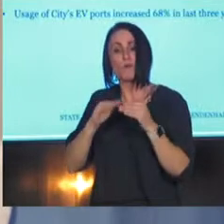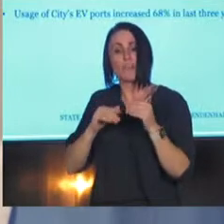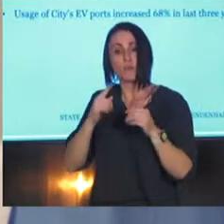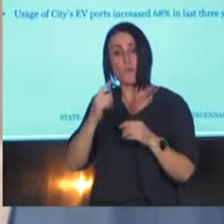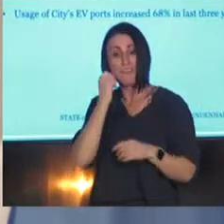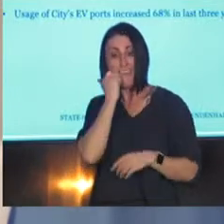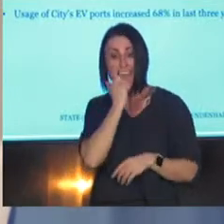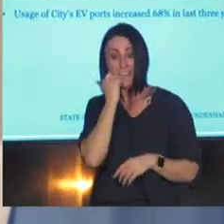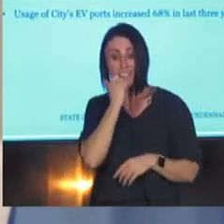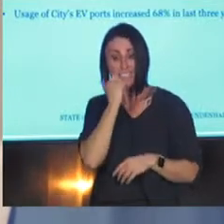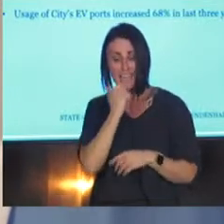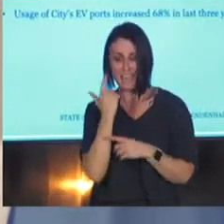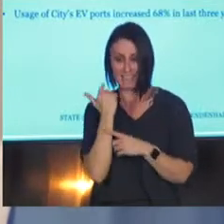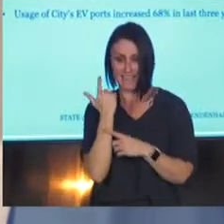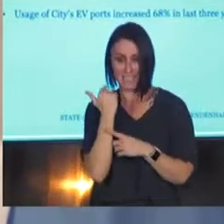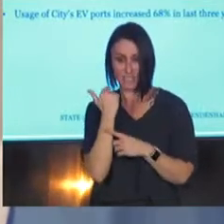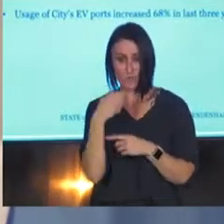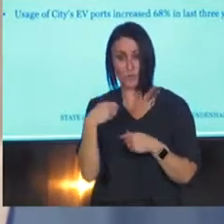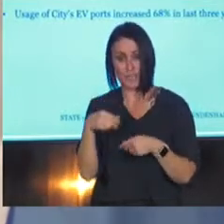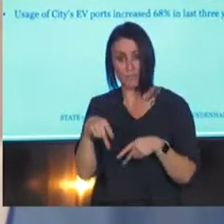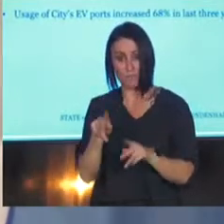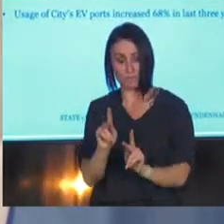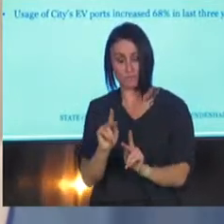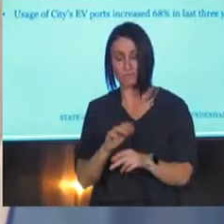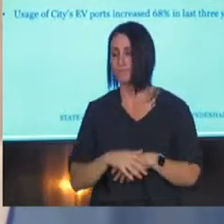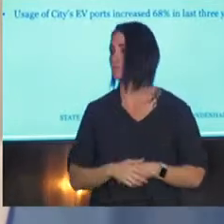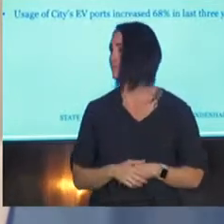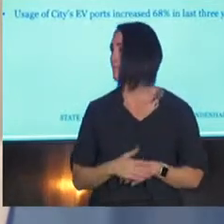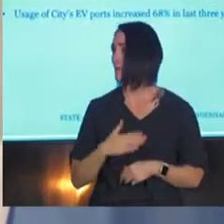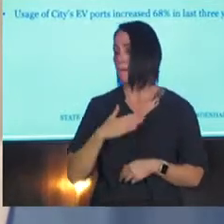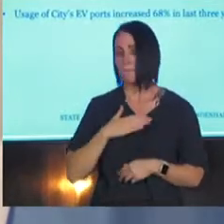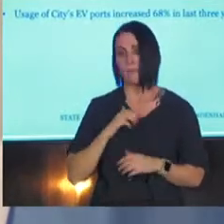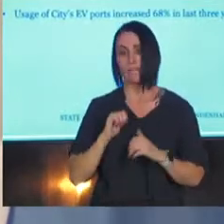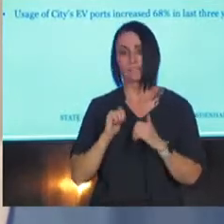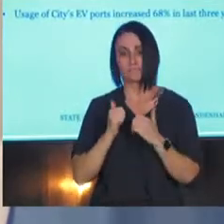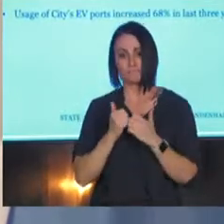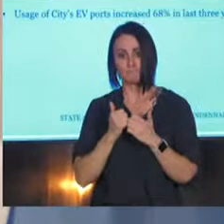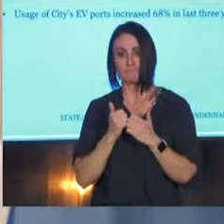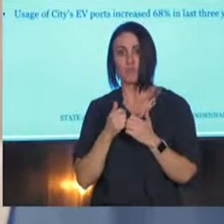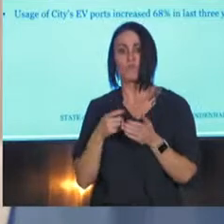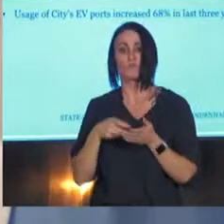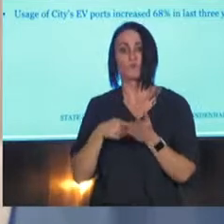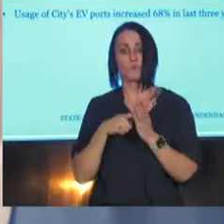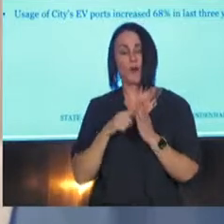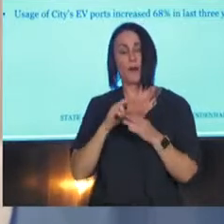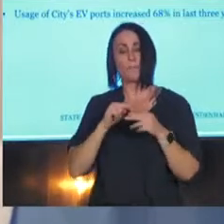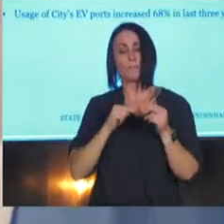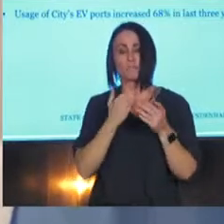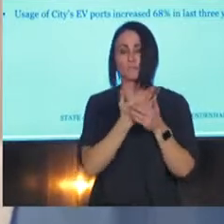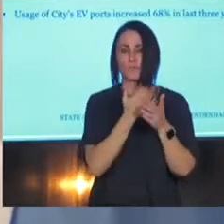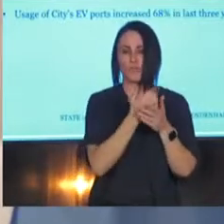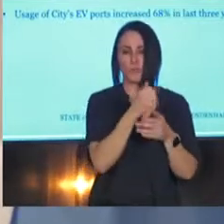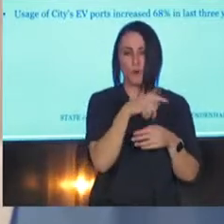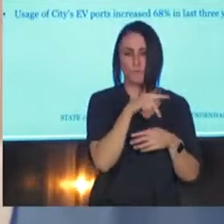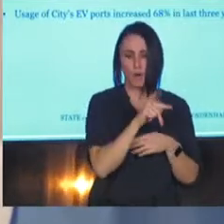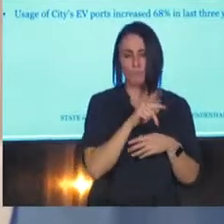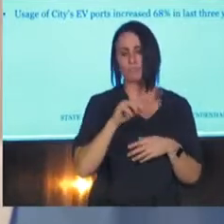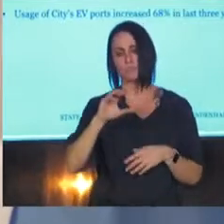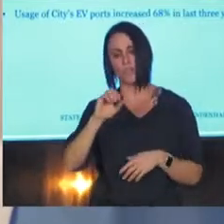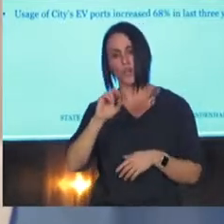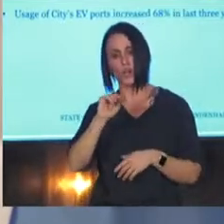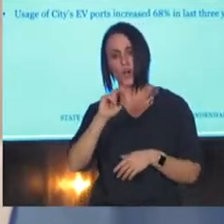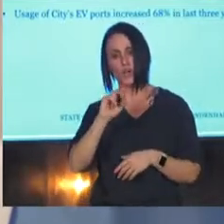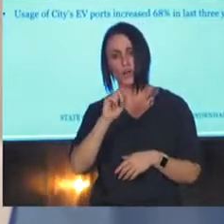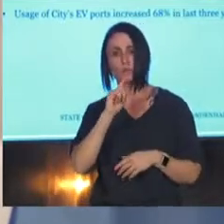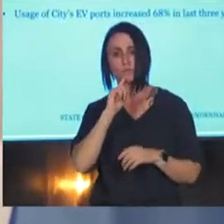per day last year. And my administration has proposed an ordinance that would require builders of new apartments and condo buildings